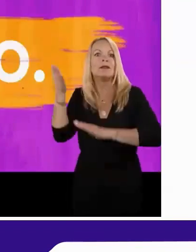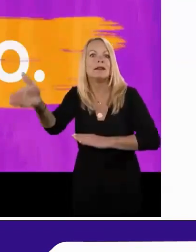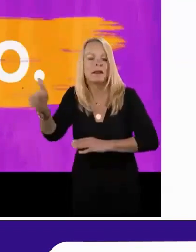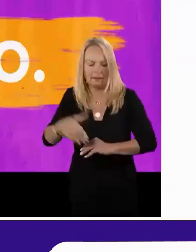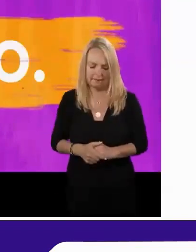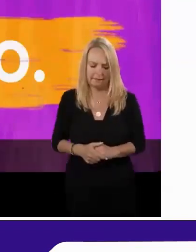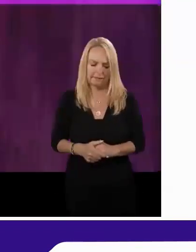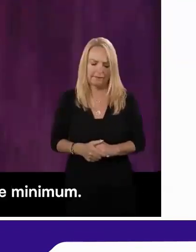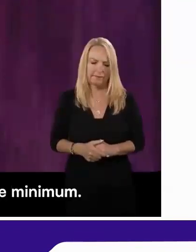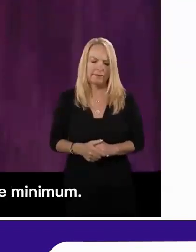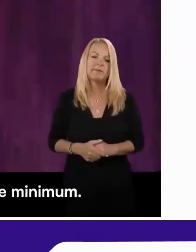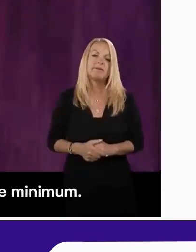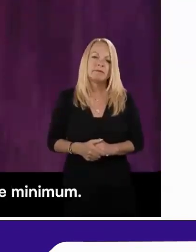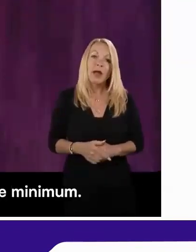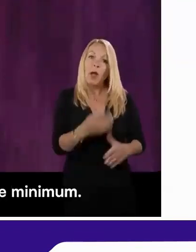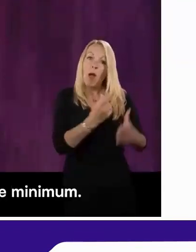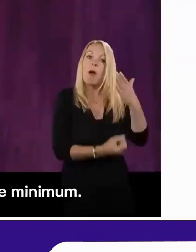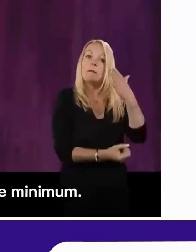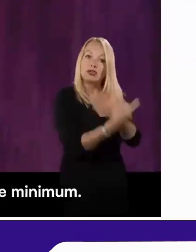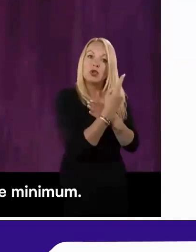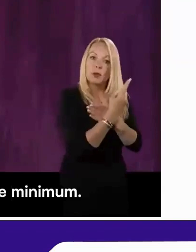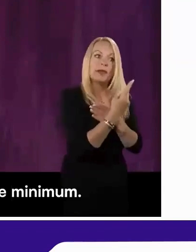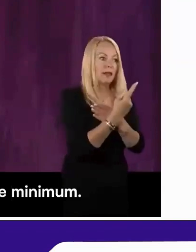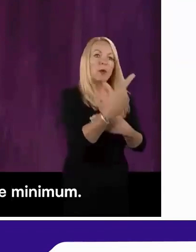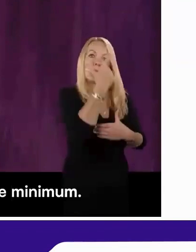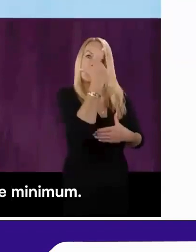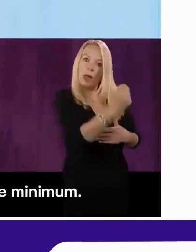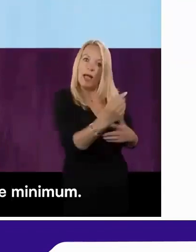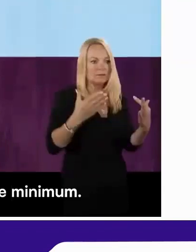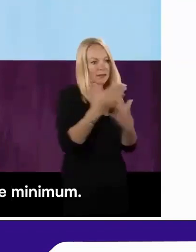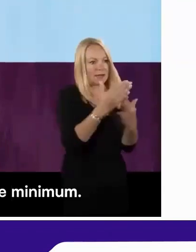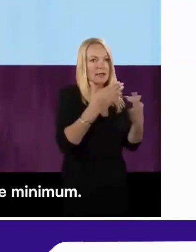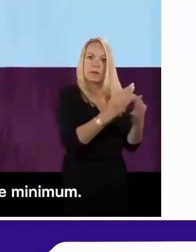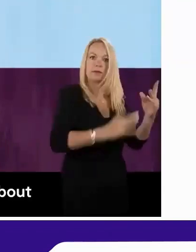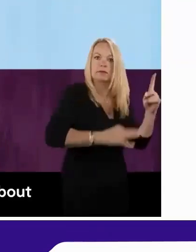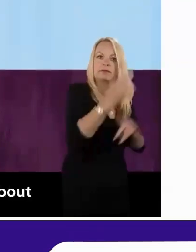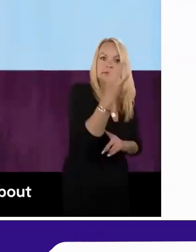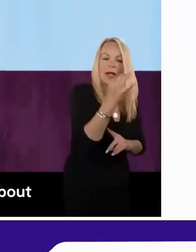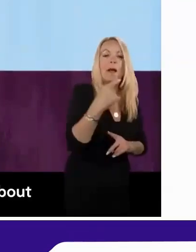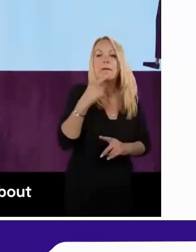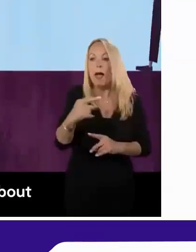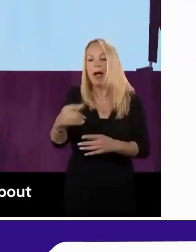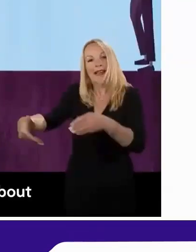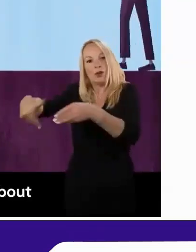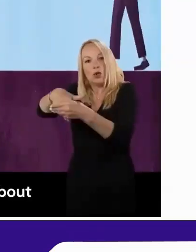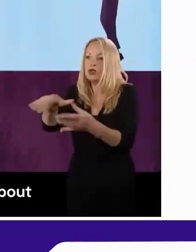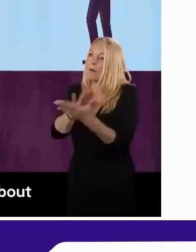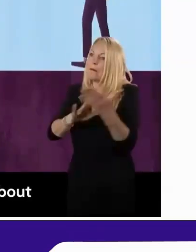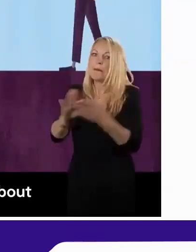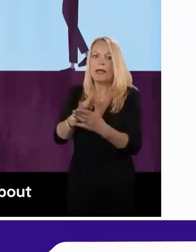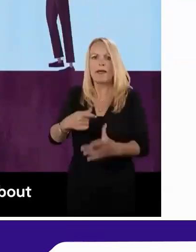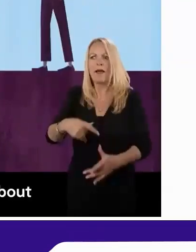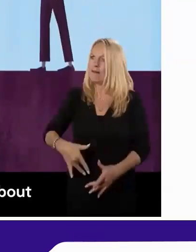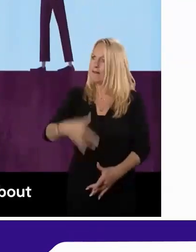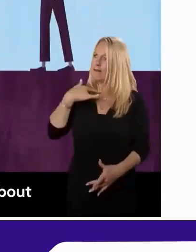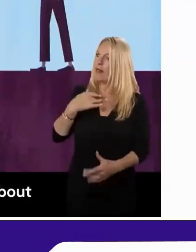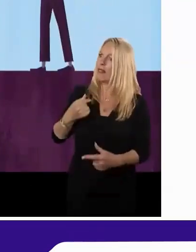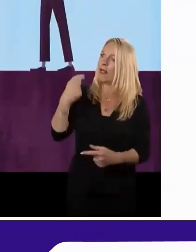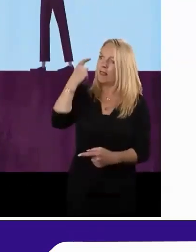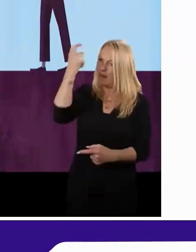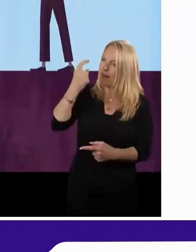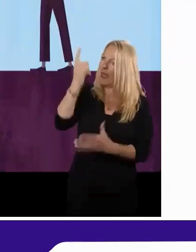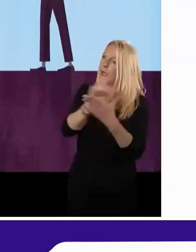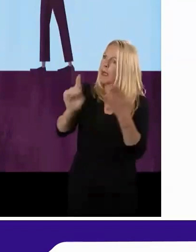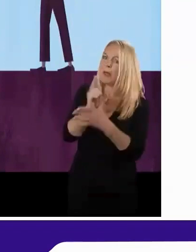you want to. The opportunity is there for somebody to do the bare minimum. Inclusion means the individual feels